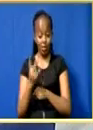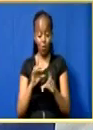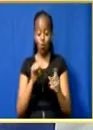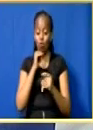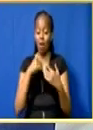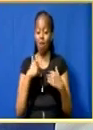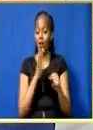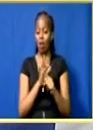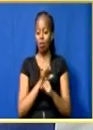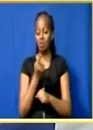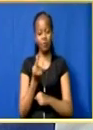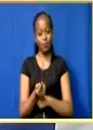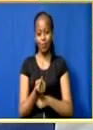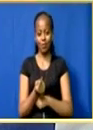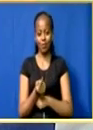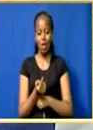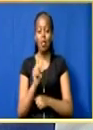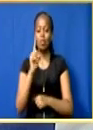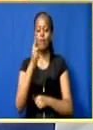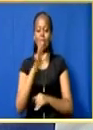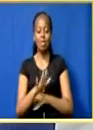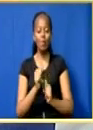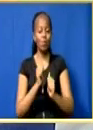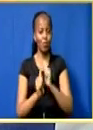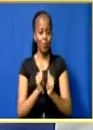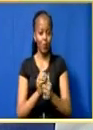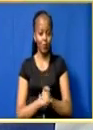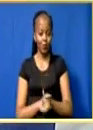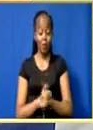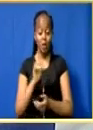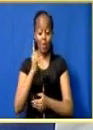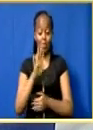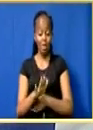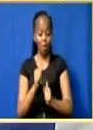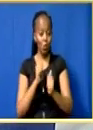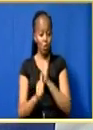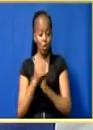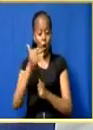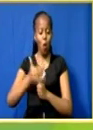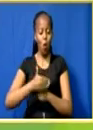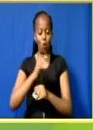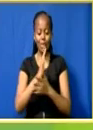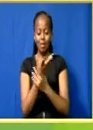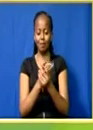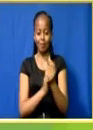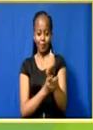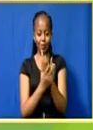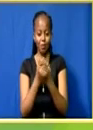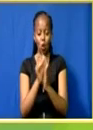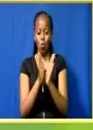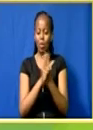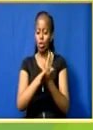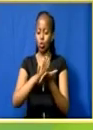have many. No, we do not have many. So what is the first thing that we should do? Mm-hmm. The first thing is always clean your hands with soap and